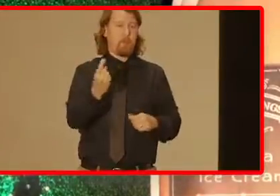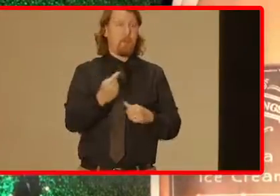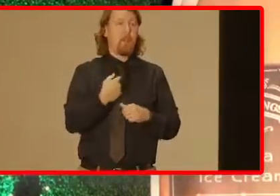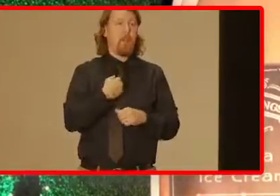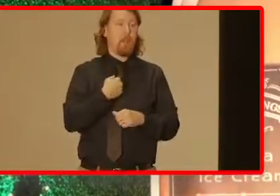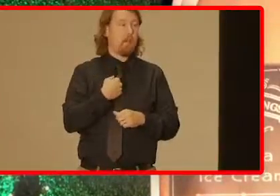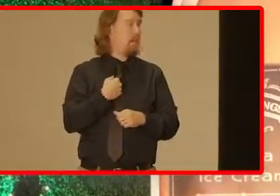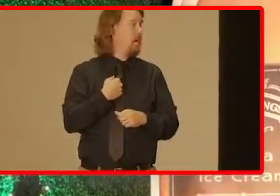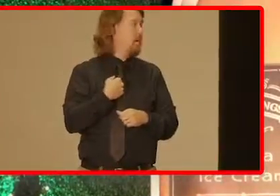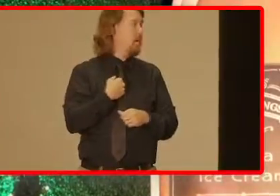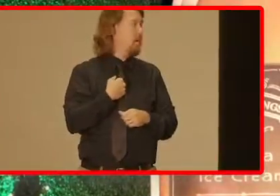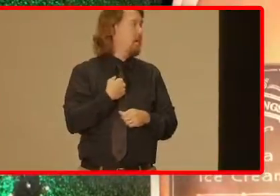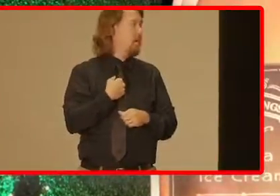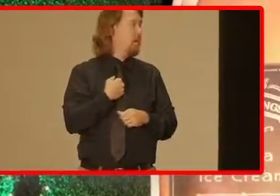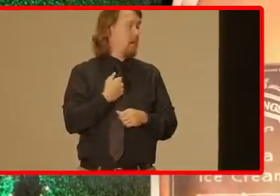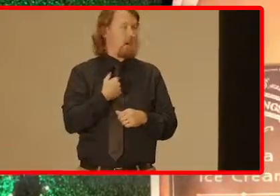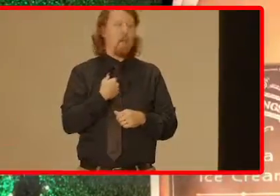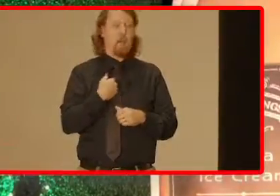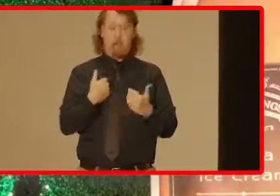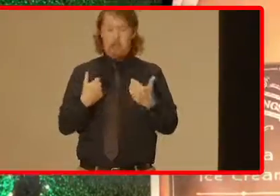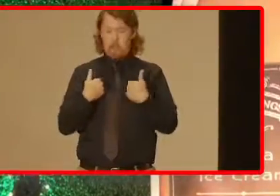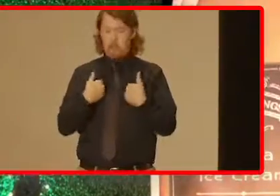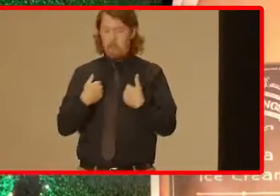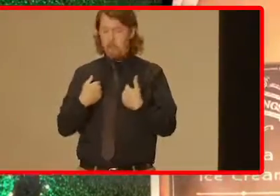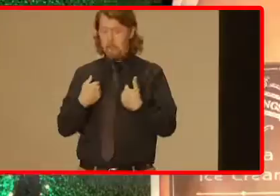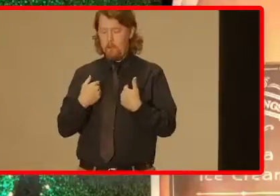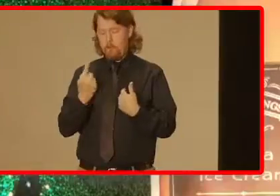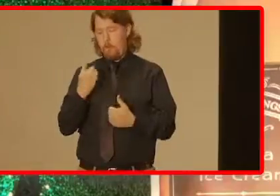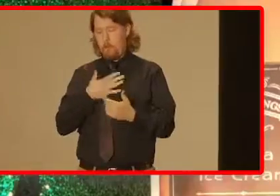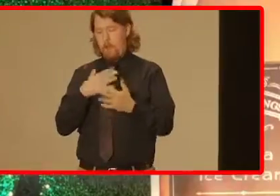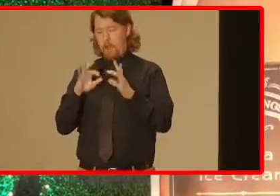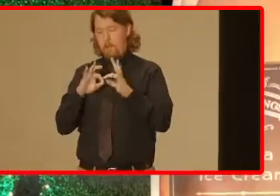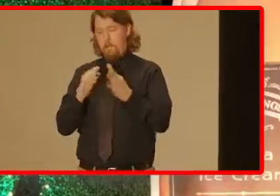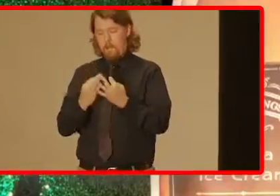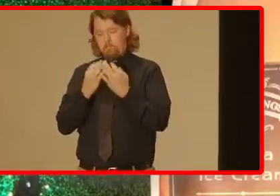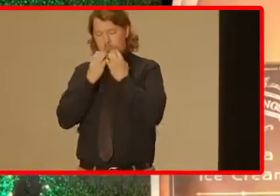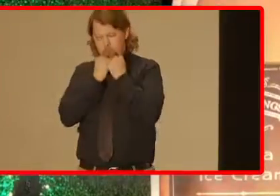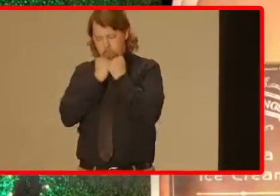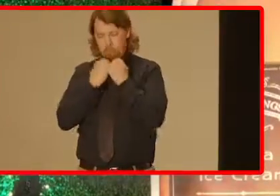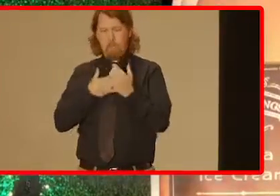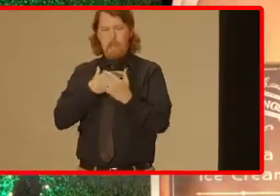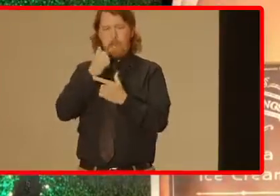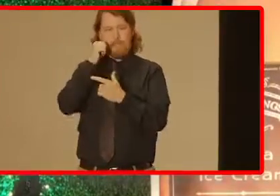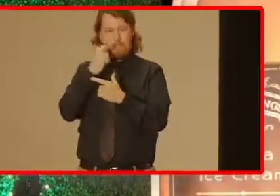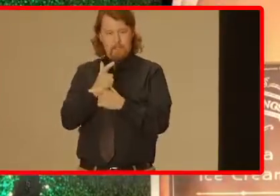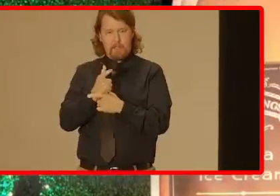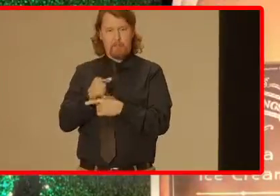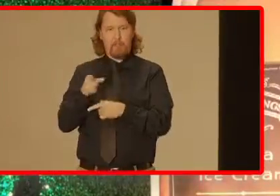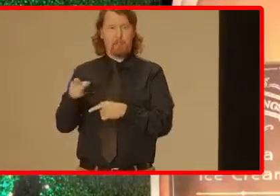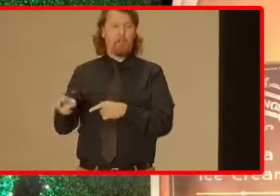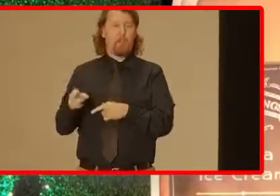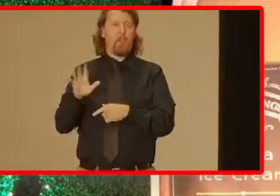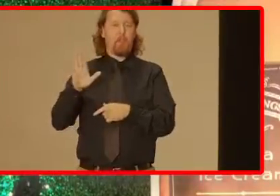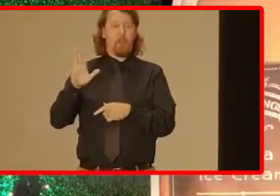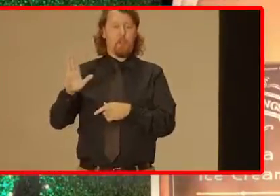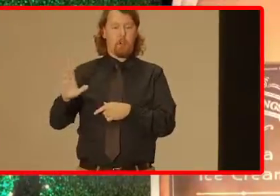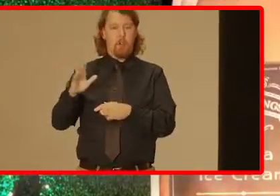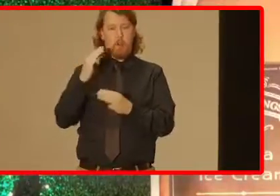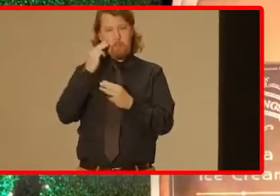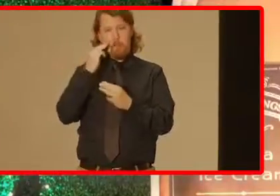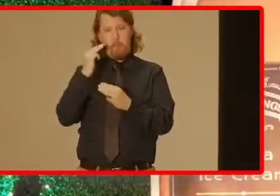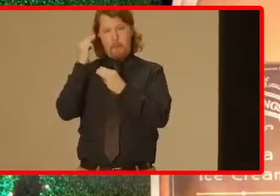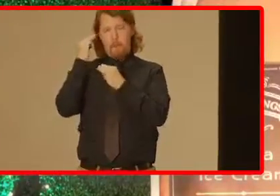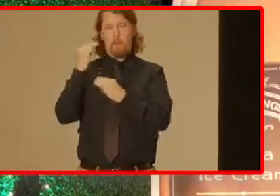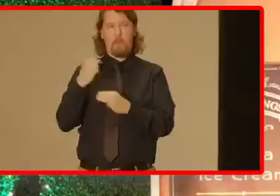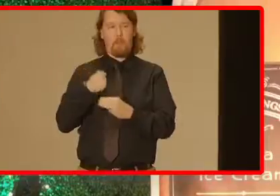dealt with a family of mine, dear, so dear to me, my sister, and in her memory, I'm always